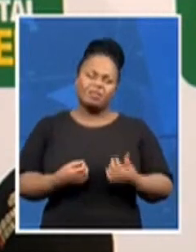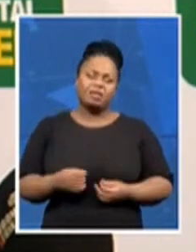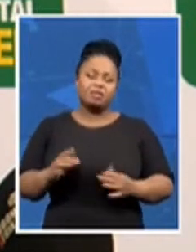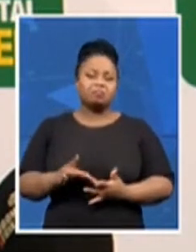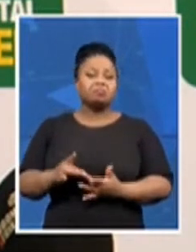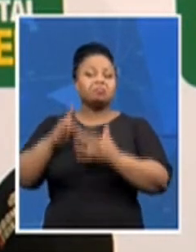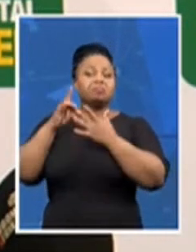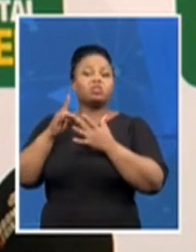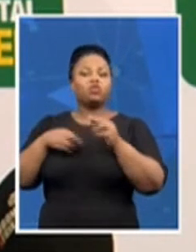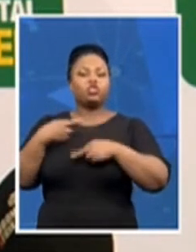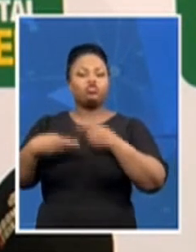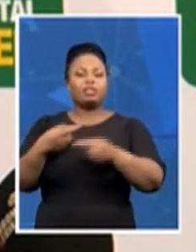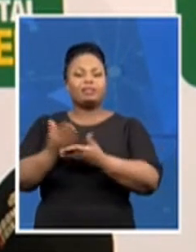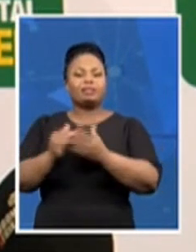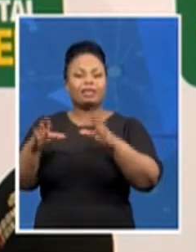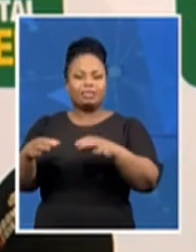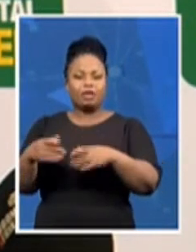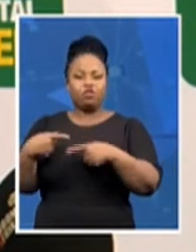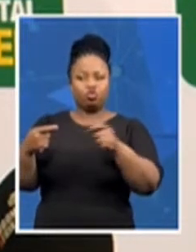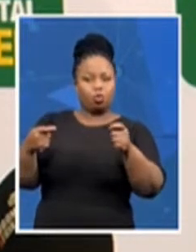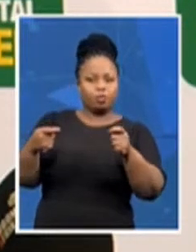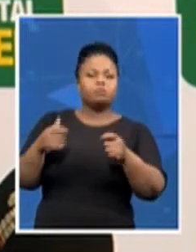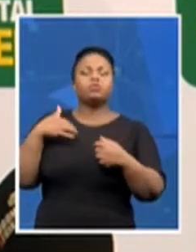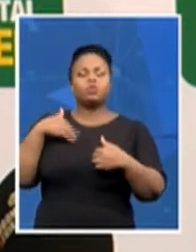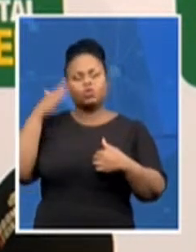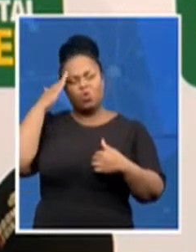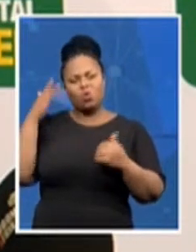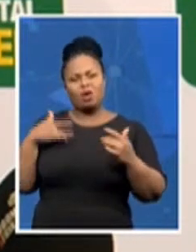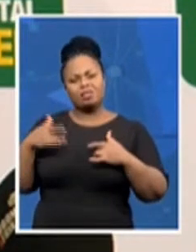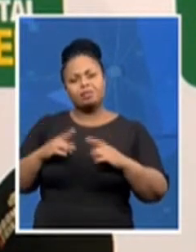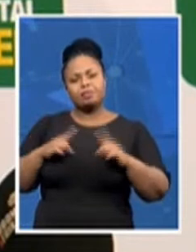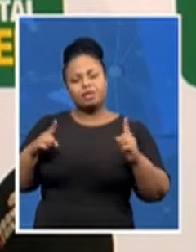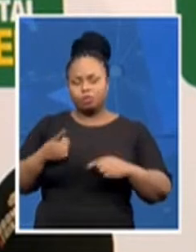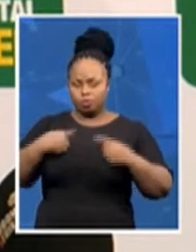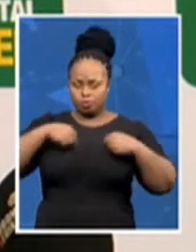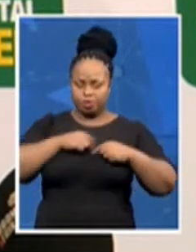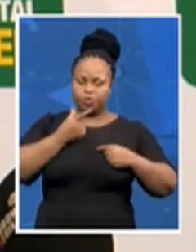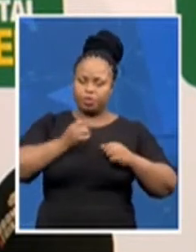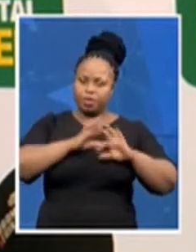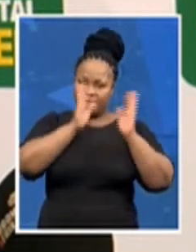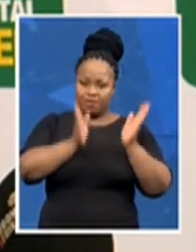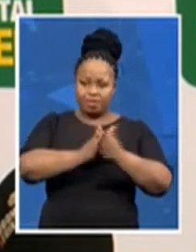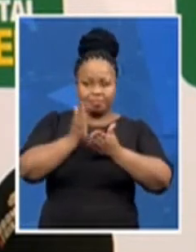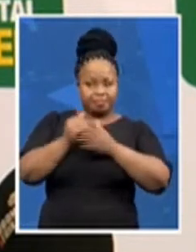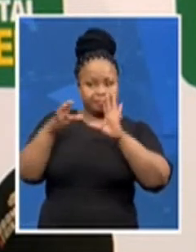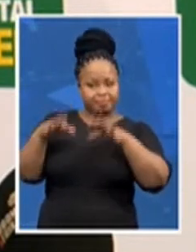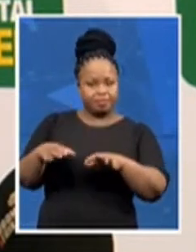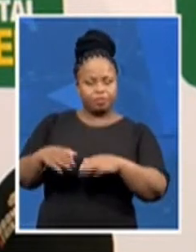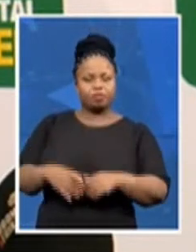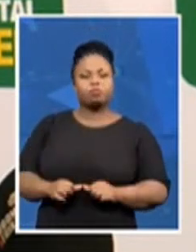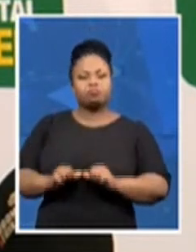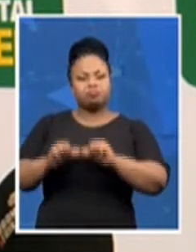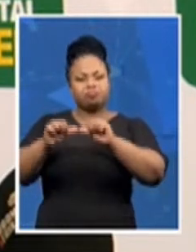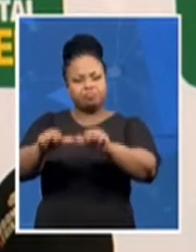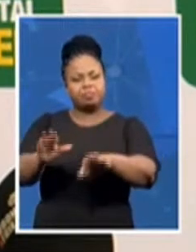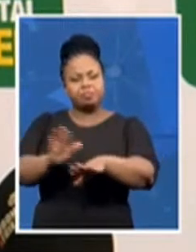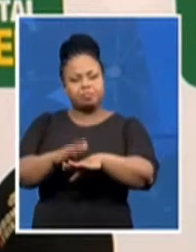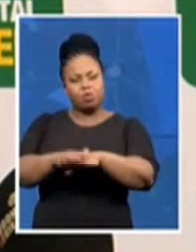will do everything to assure the sector of our continued and continuous